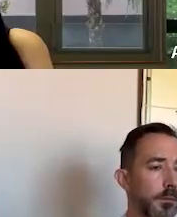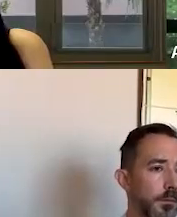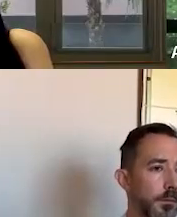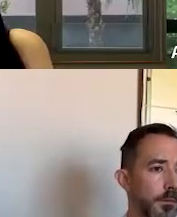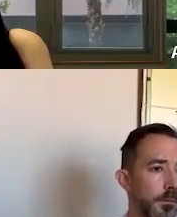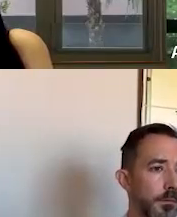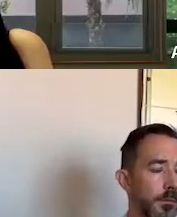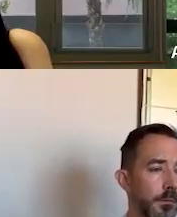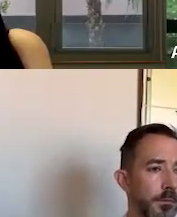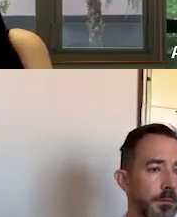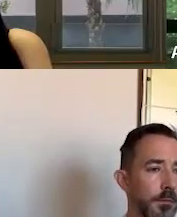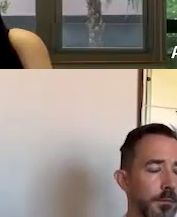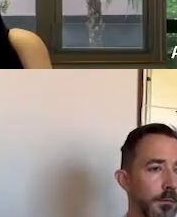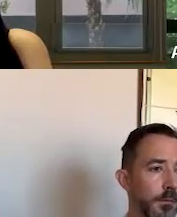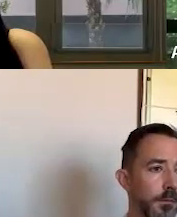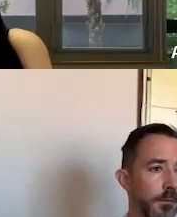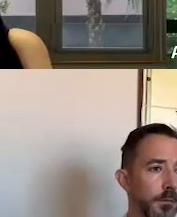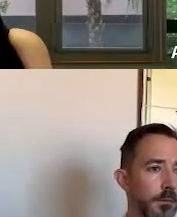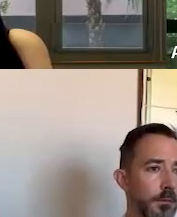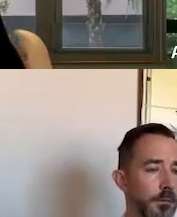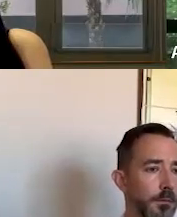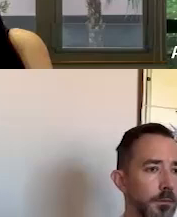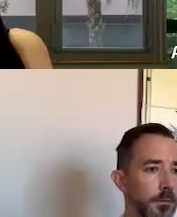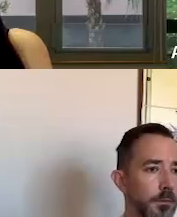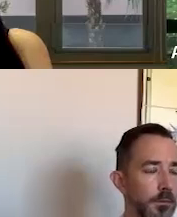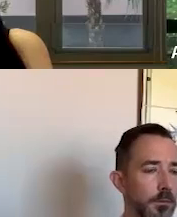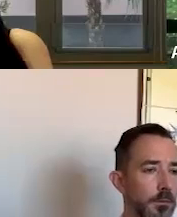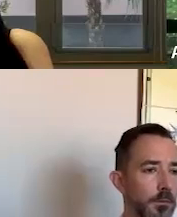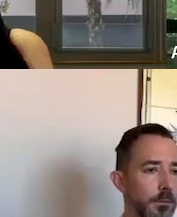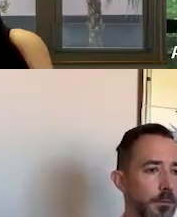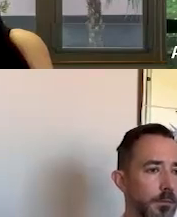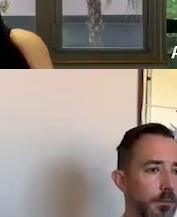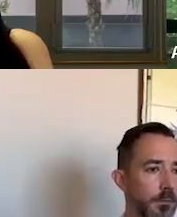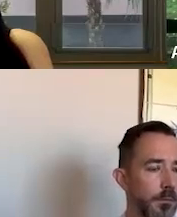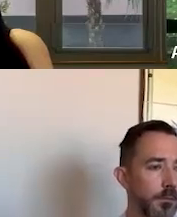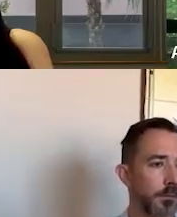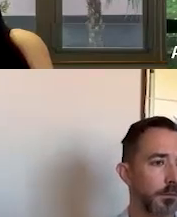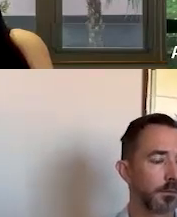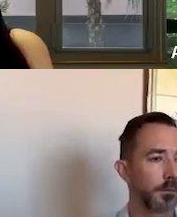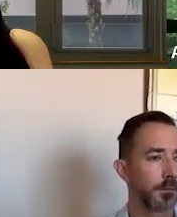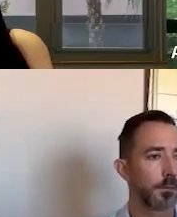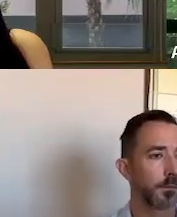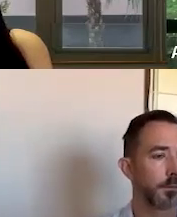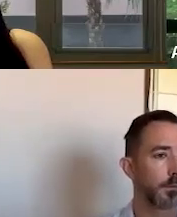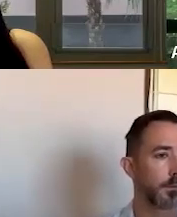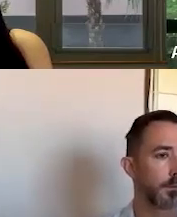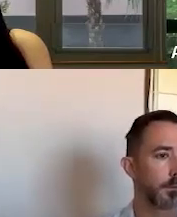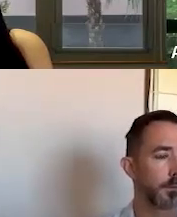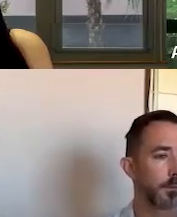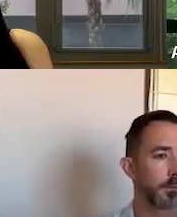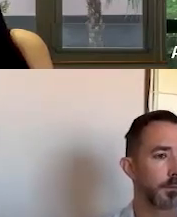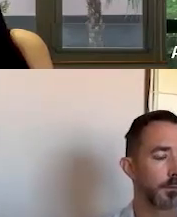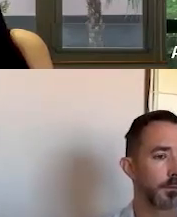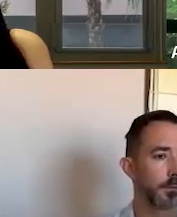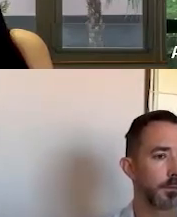because lots of people are falling through the cracks, and it's very easy for young people to fall through. I think where I'm at is